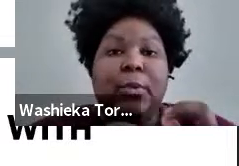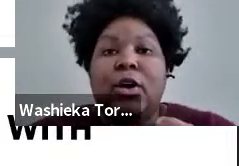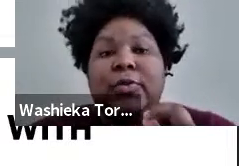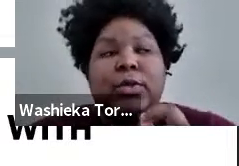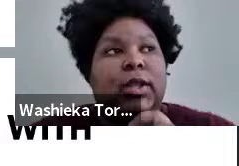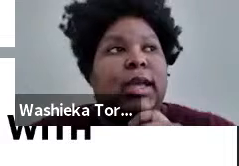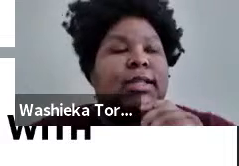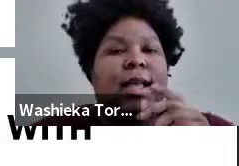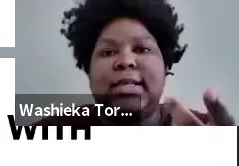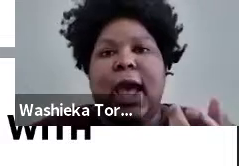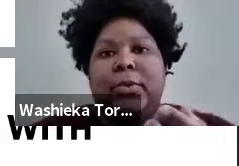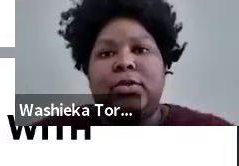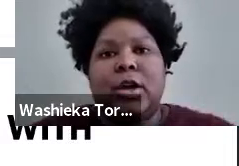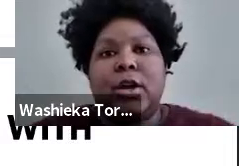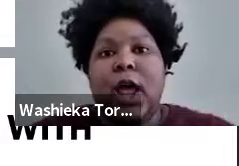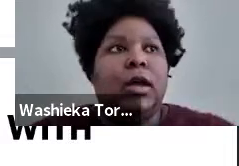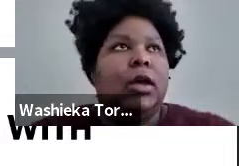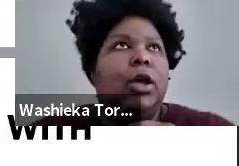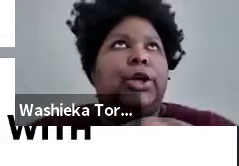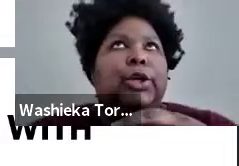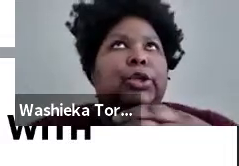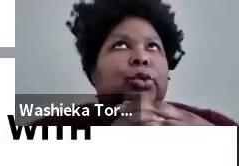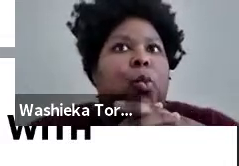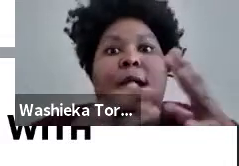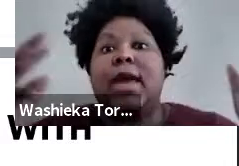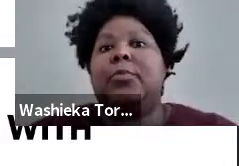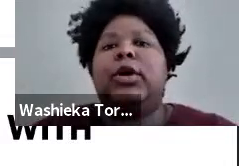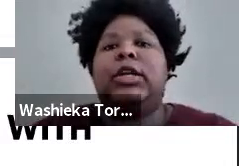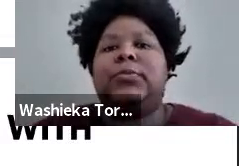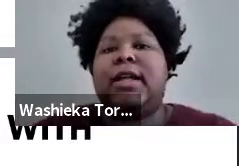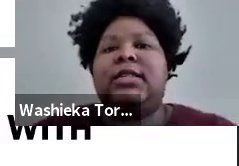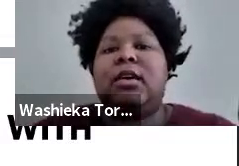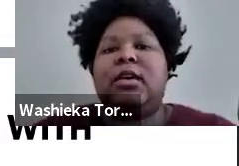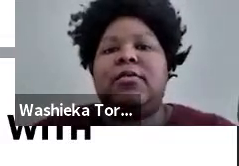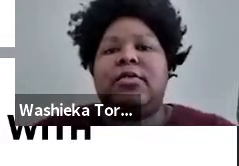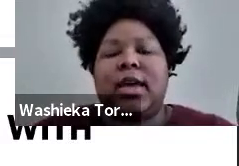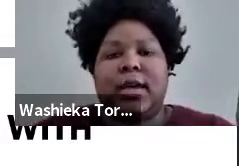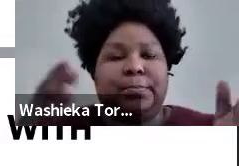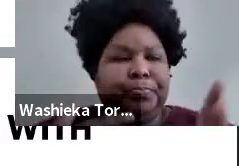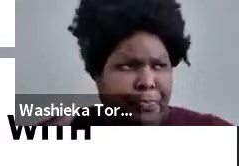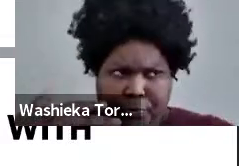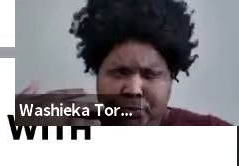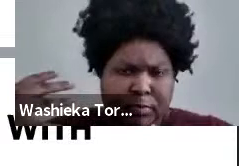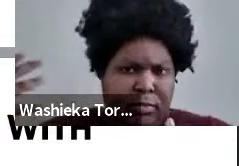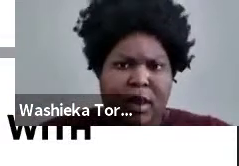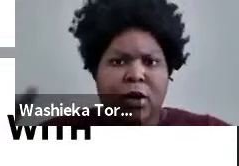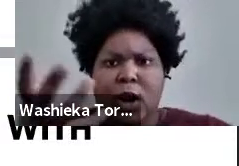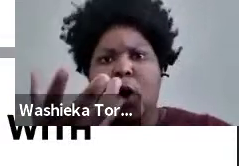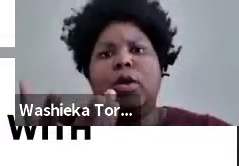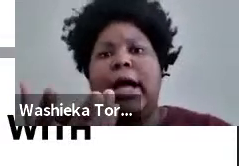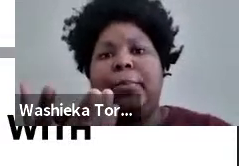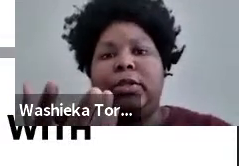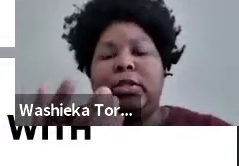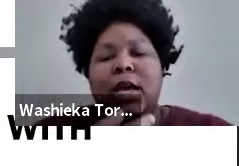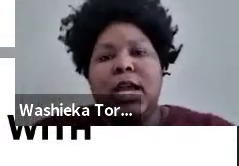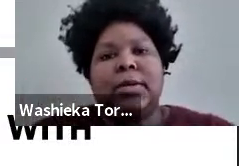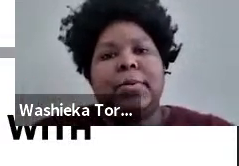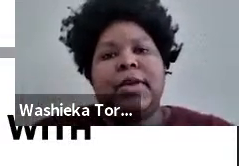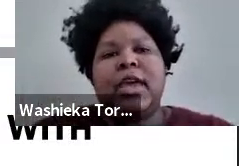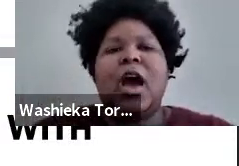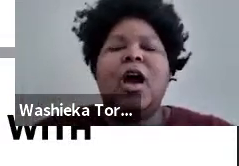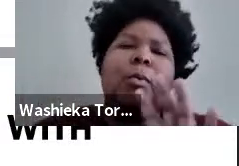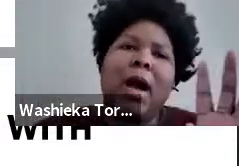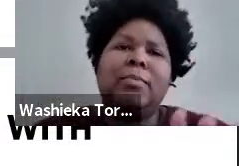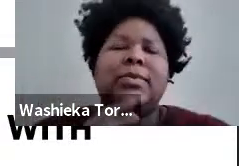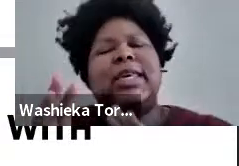that's not with all food. So like sliced apples are not way more expensive than whole apples, because